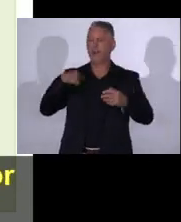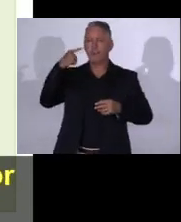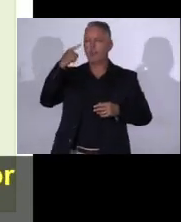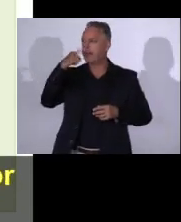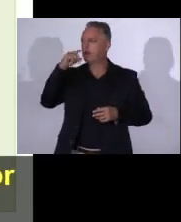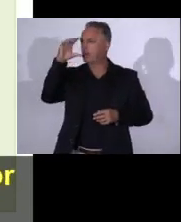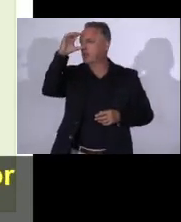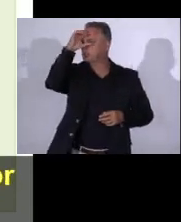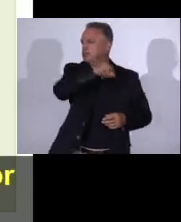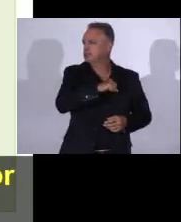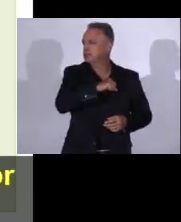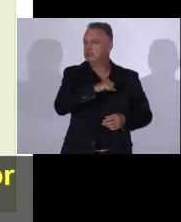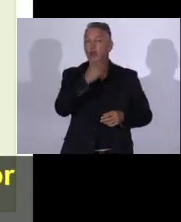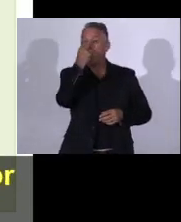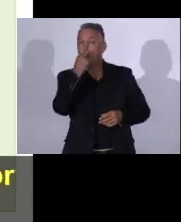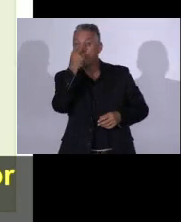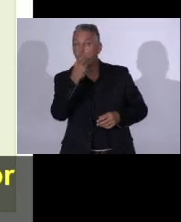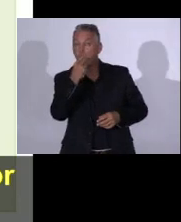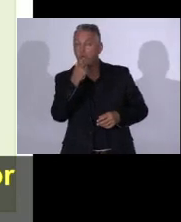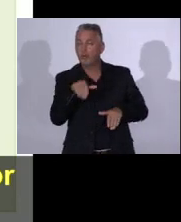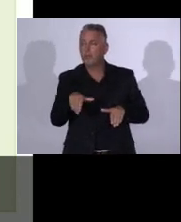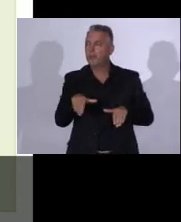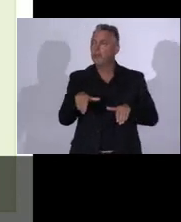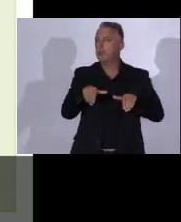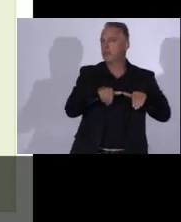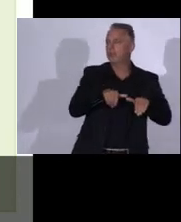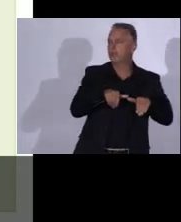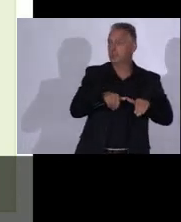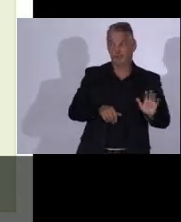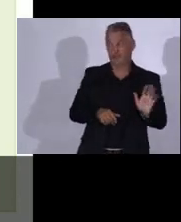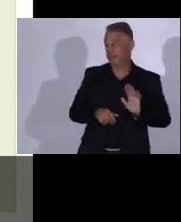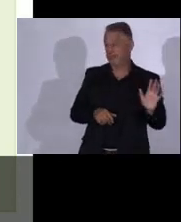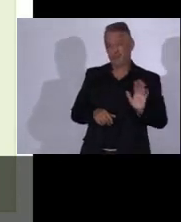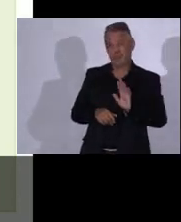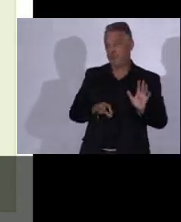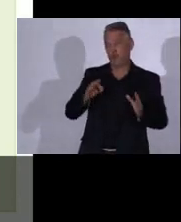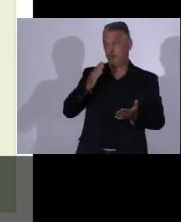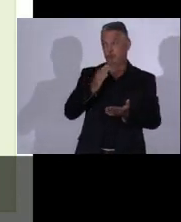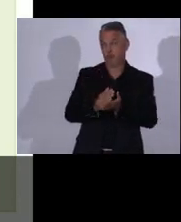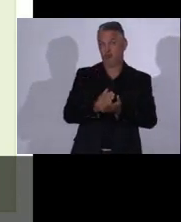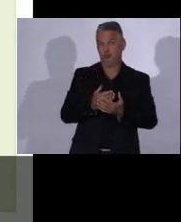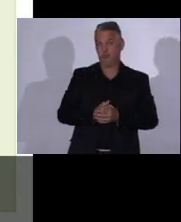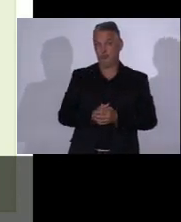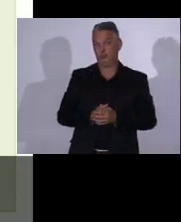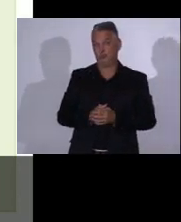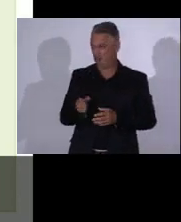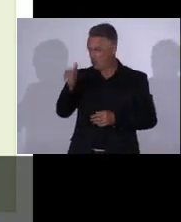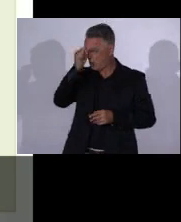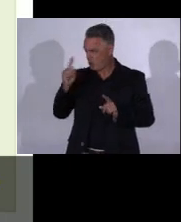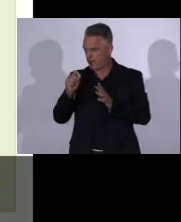get older, you become less active and more timid, perhaps. That's definitely not the case. Anyone know what a pamper pole